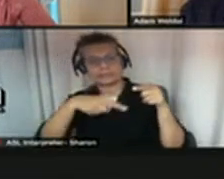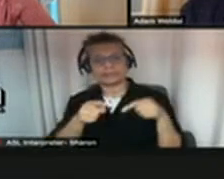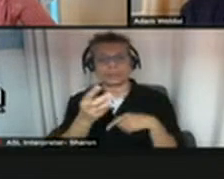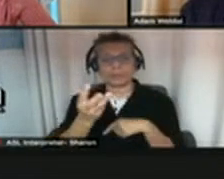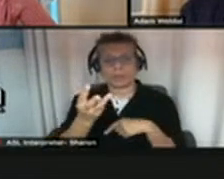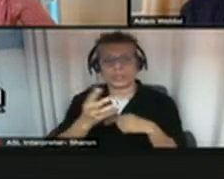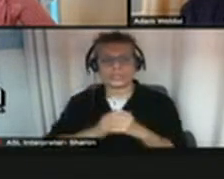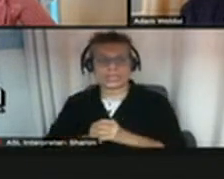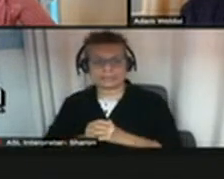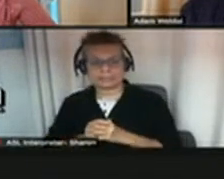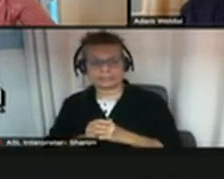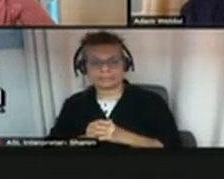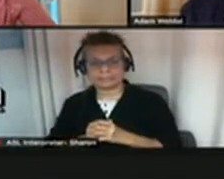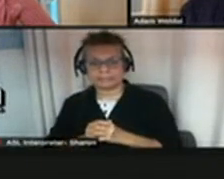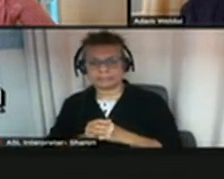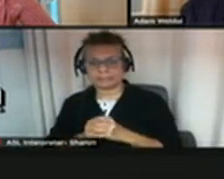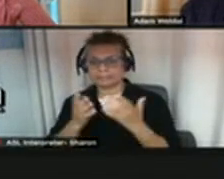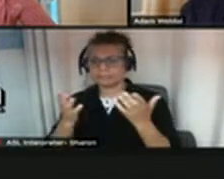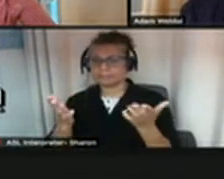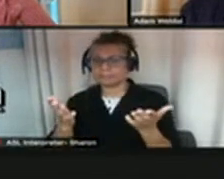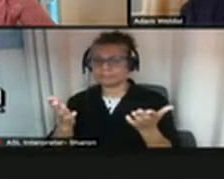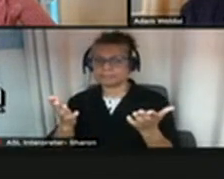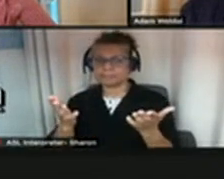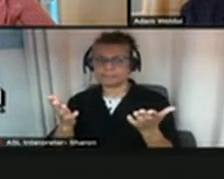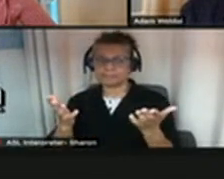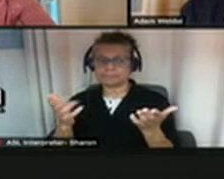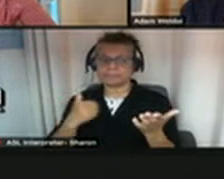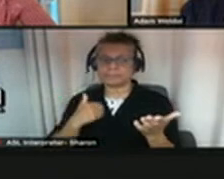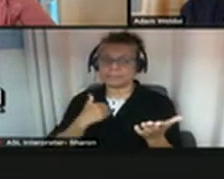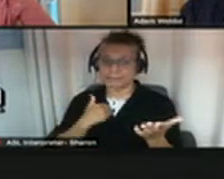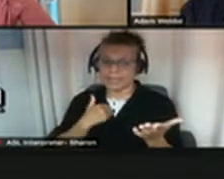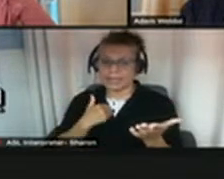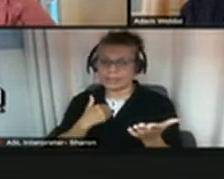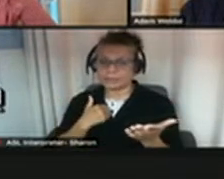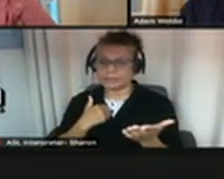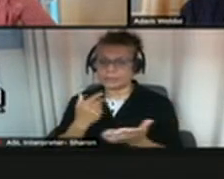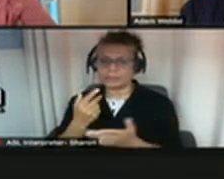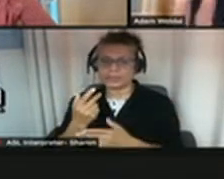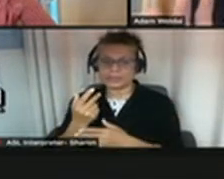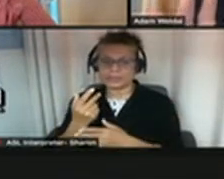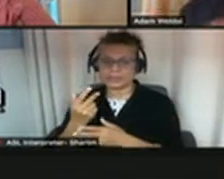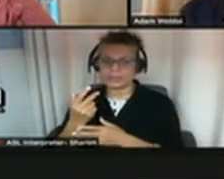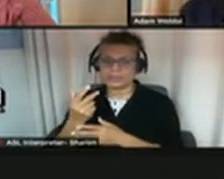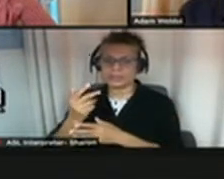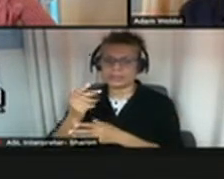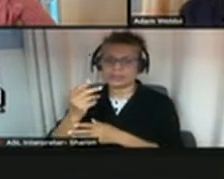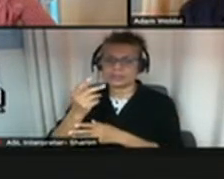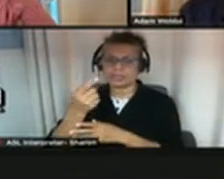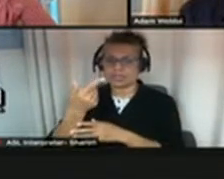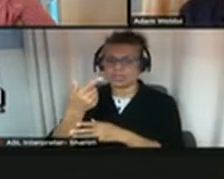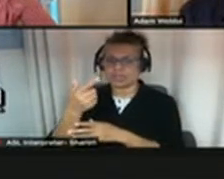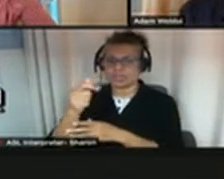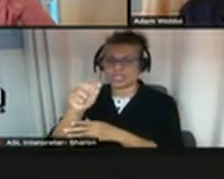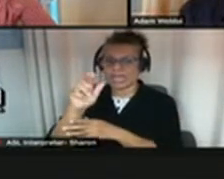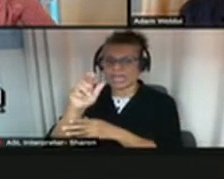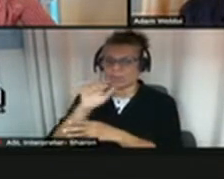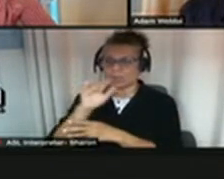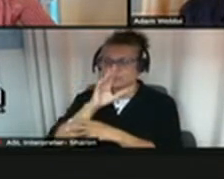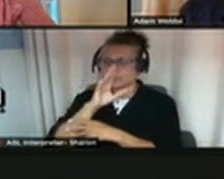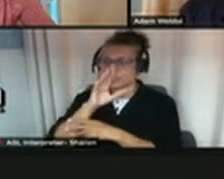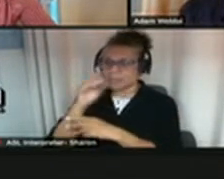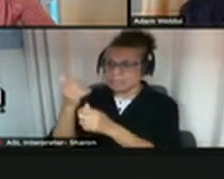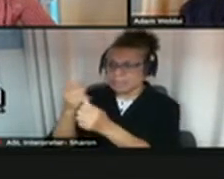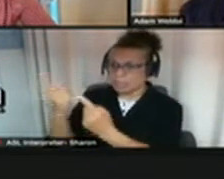All right, there you have it. Any questions of the members? Ms. Spatafora, and then Mr. Weldy.